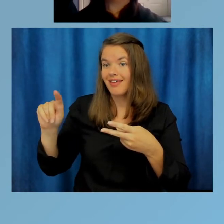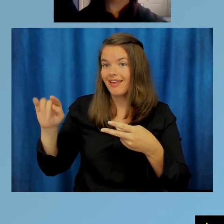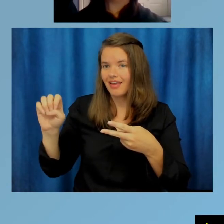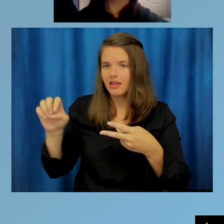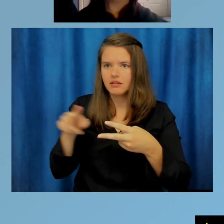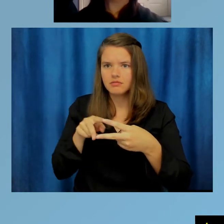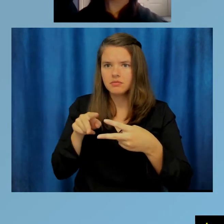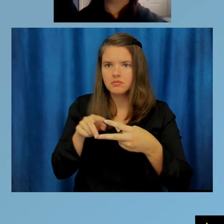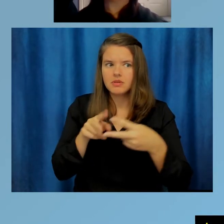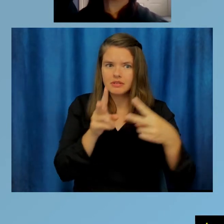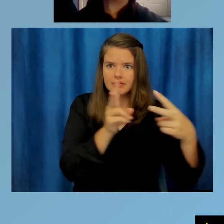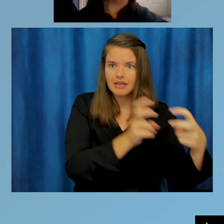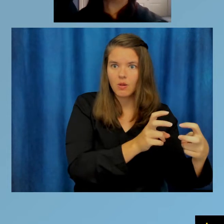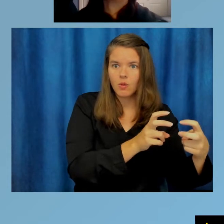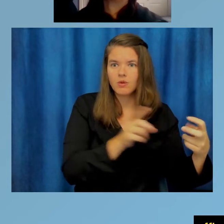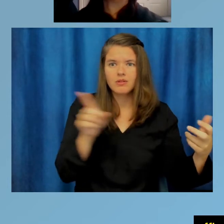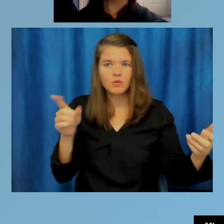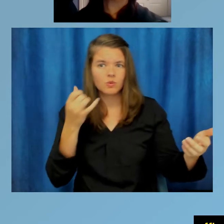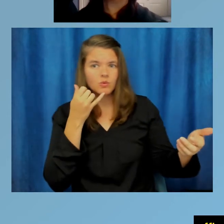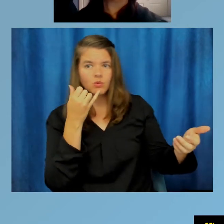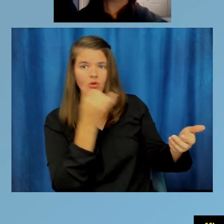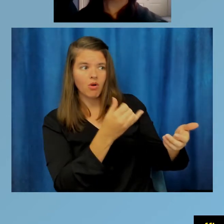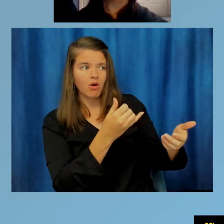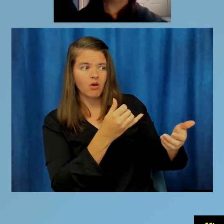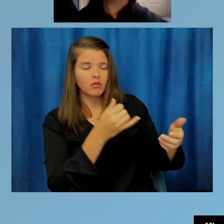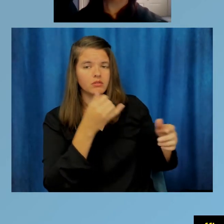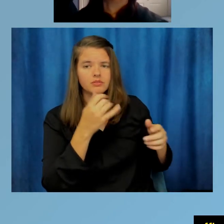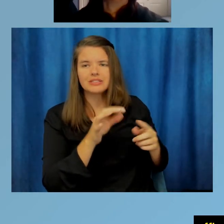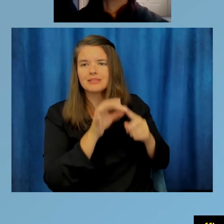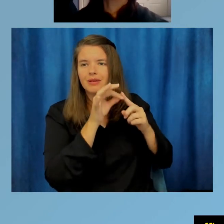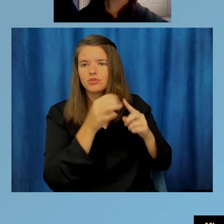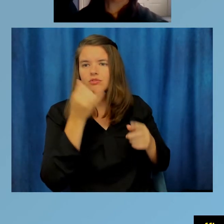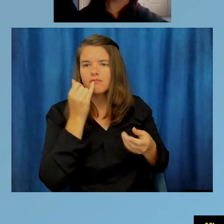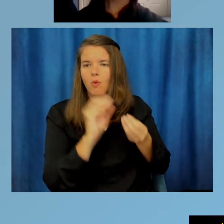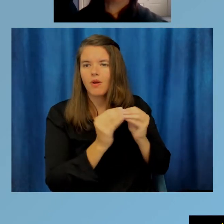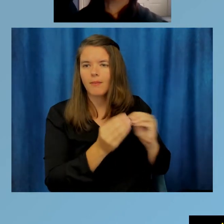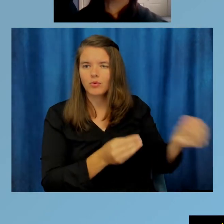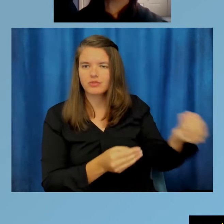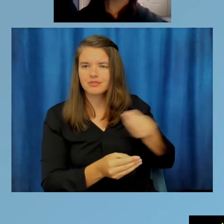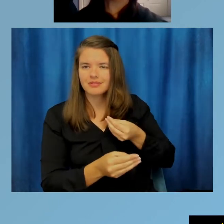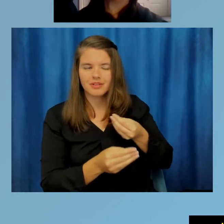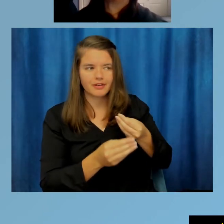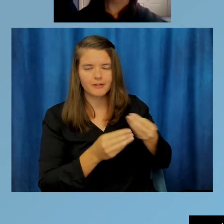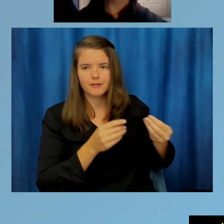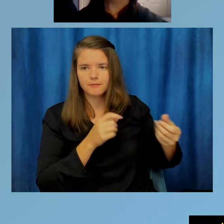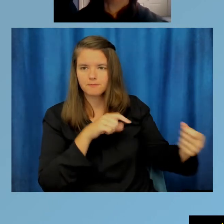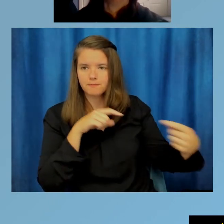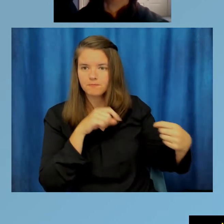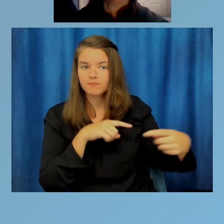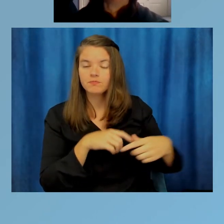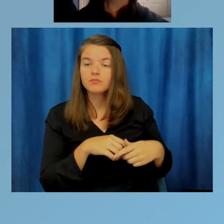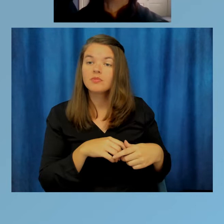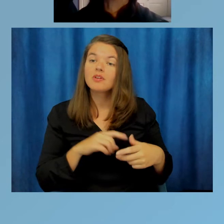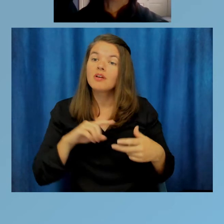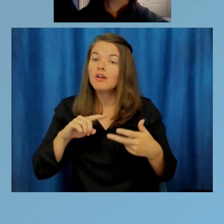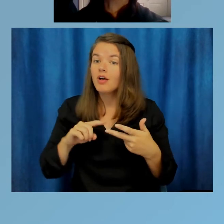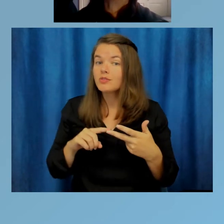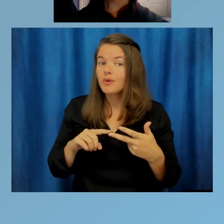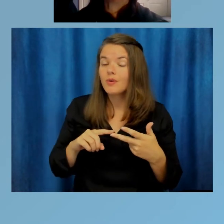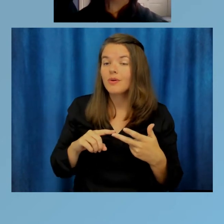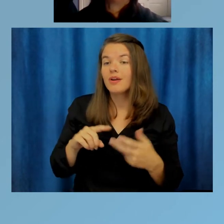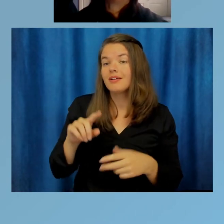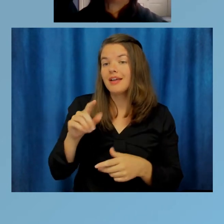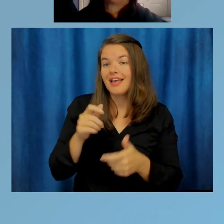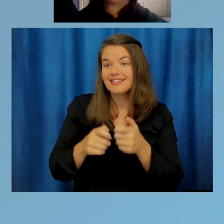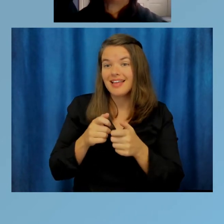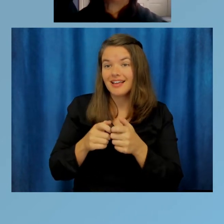their phone and then they would just call your office, or you can call their phone through special phone numbers that they give you. There's